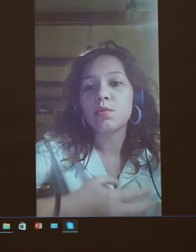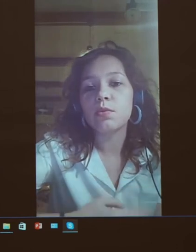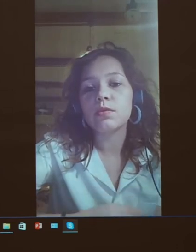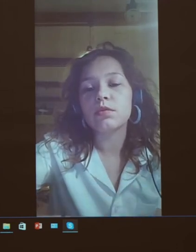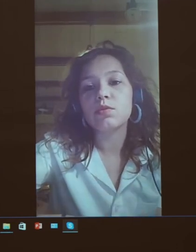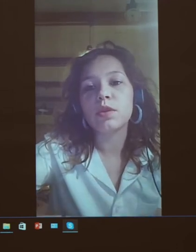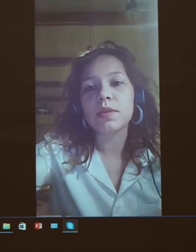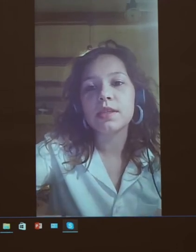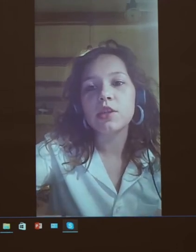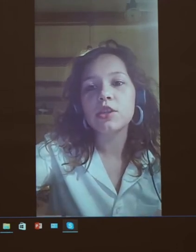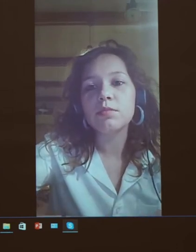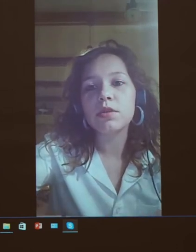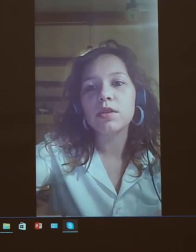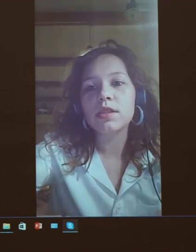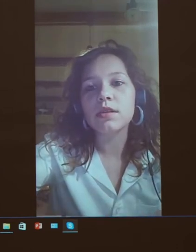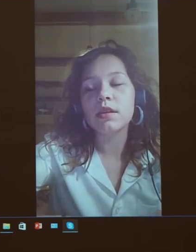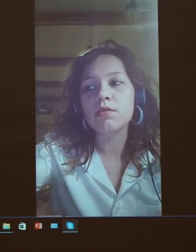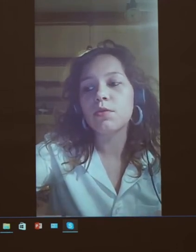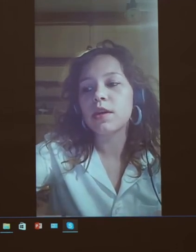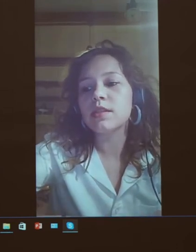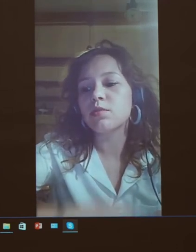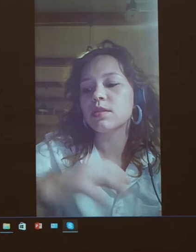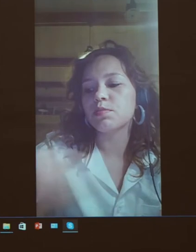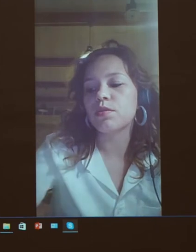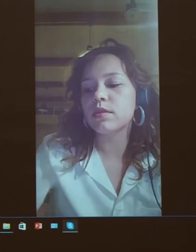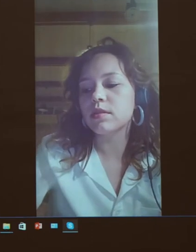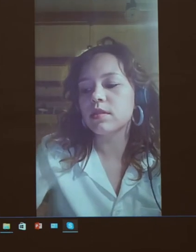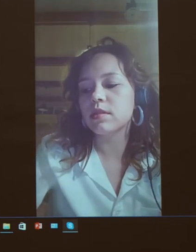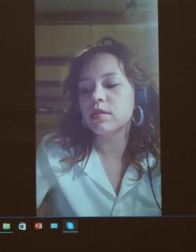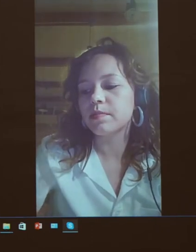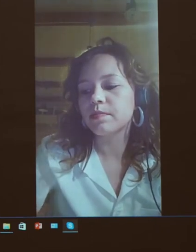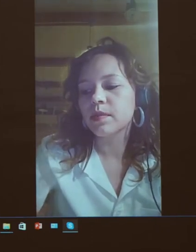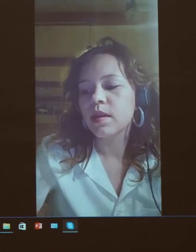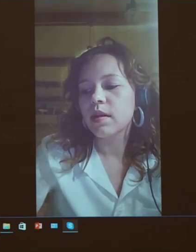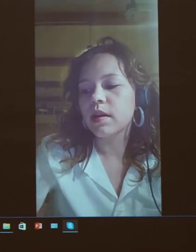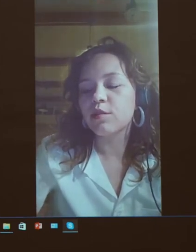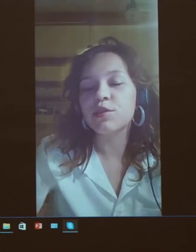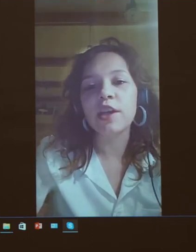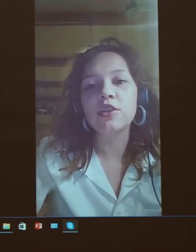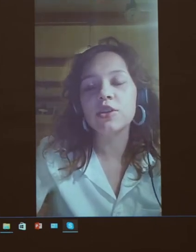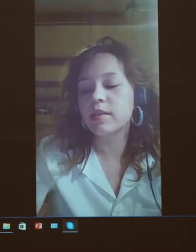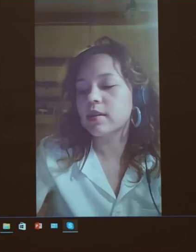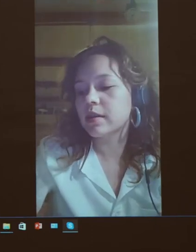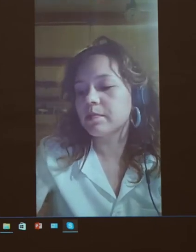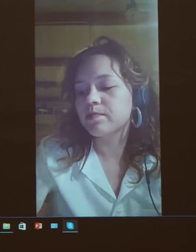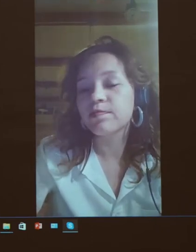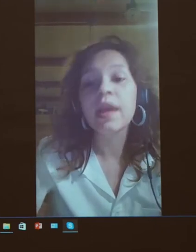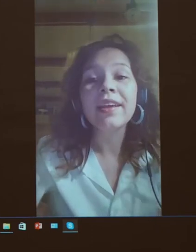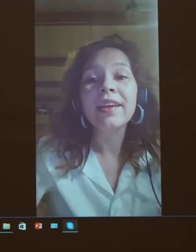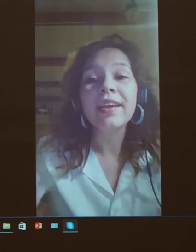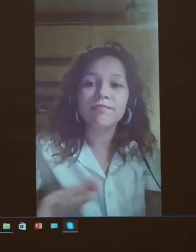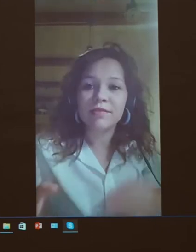started to do it with the mediation because it was important to kind of change the,